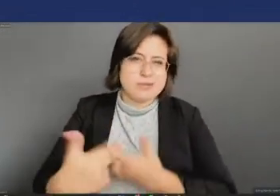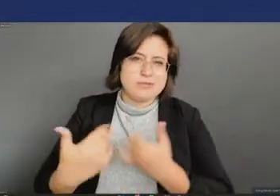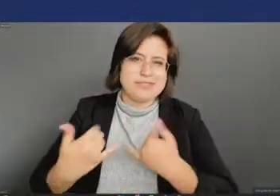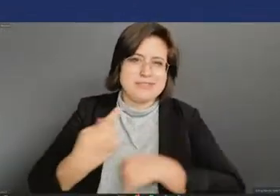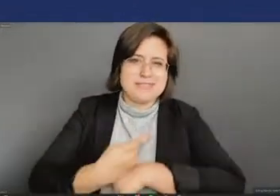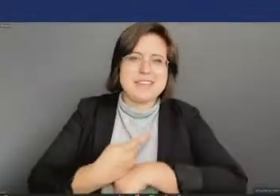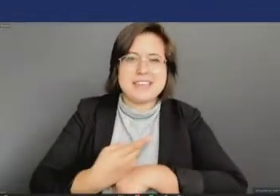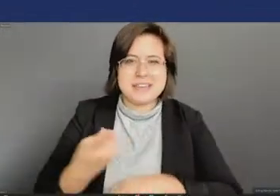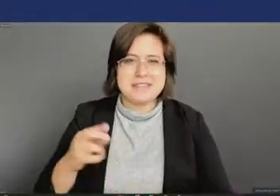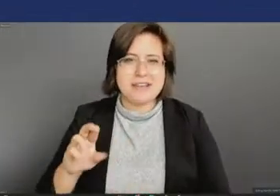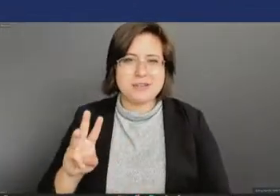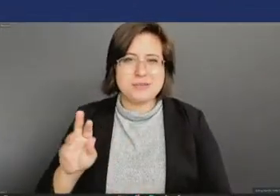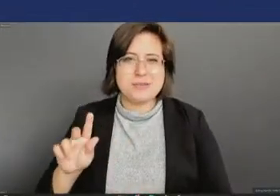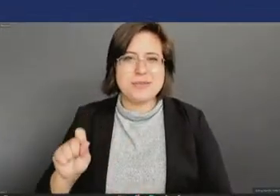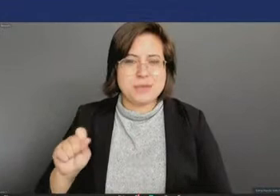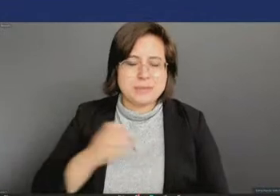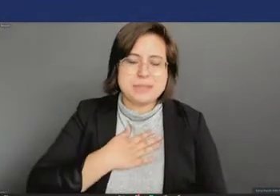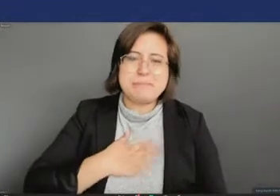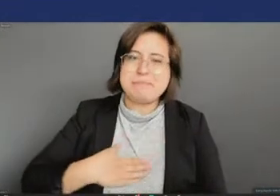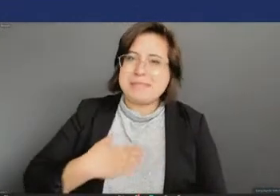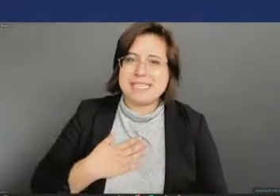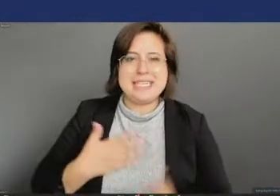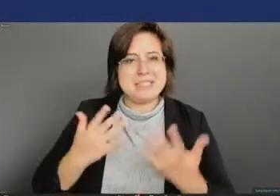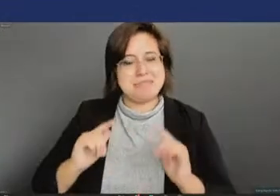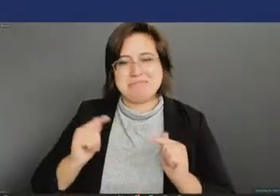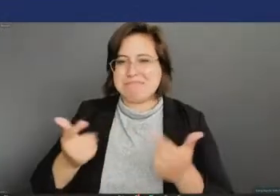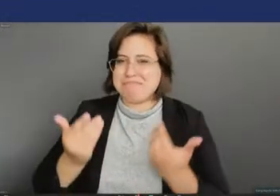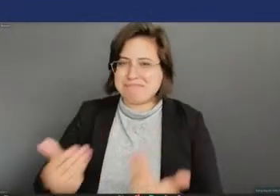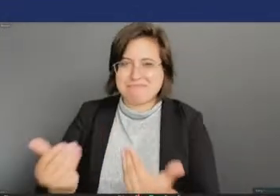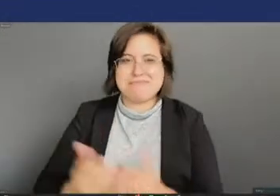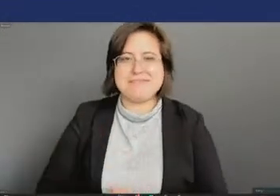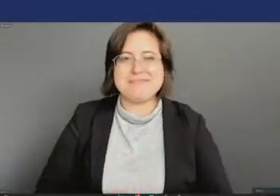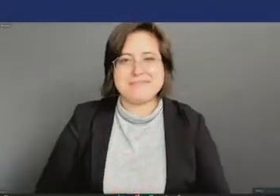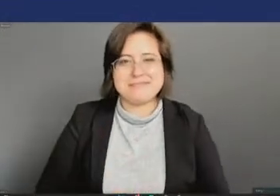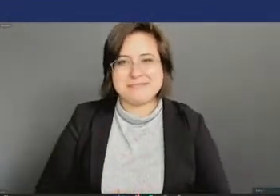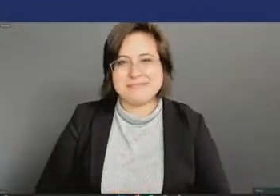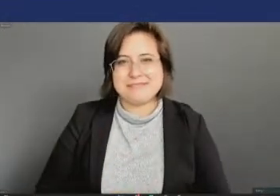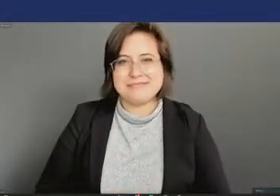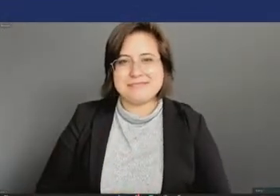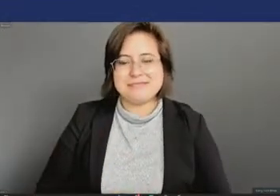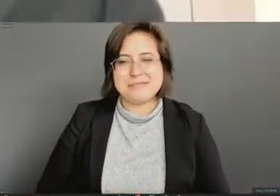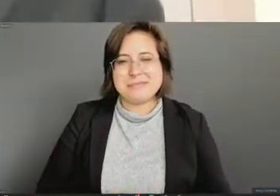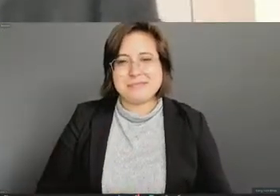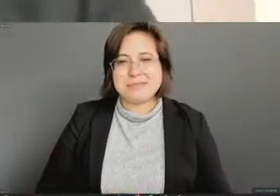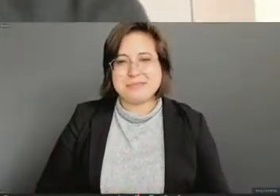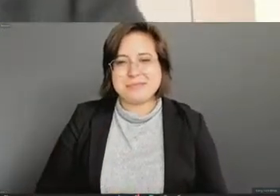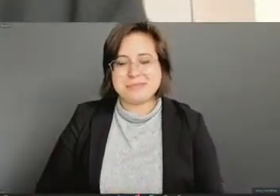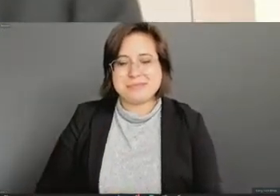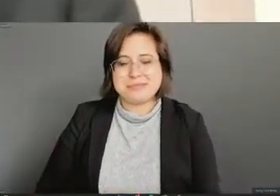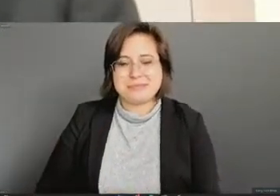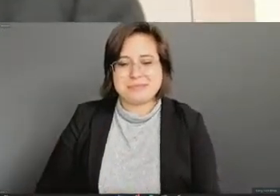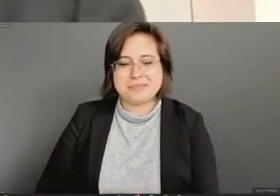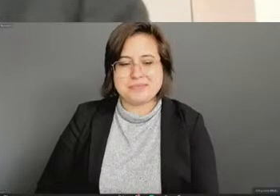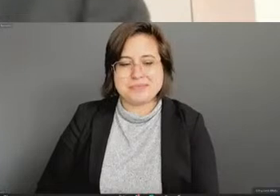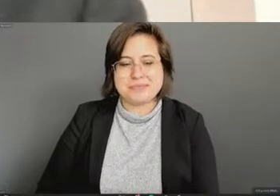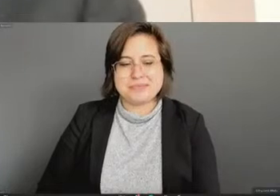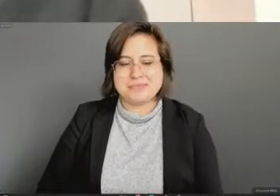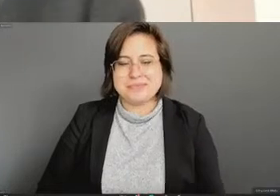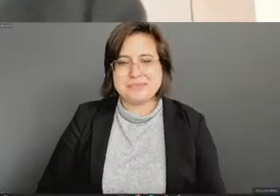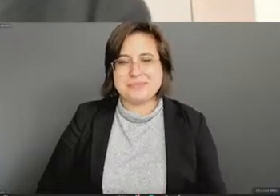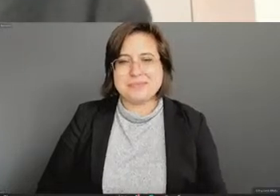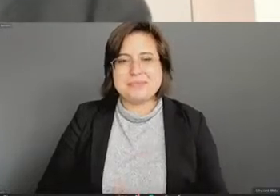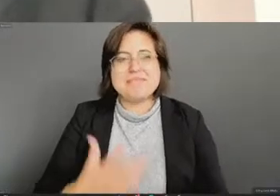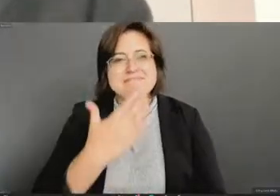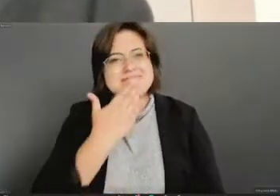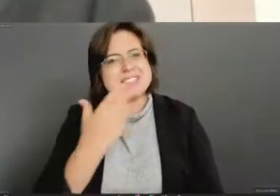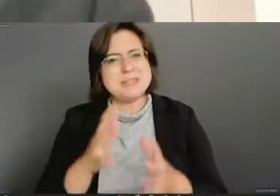today. Dr. Williams, please, the floor is yours. Thank you so very much, Dr. Nunes-Smith. It's